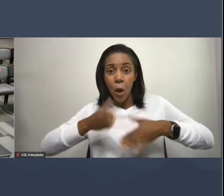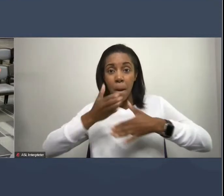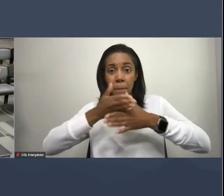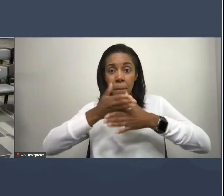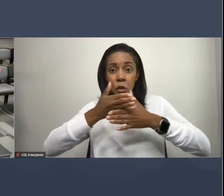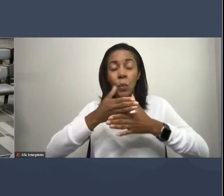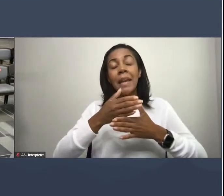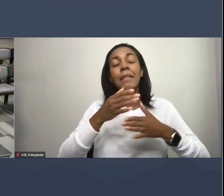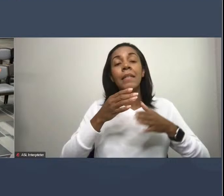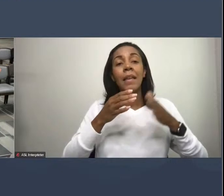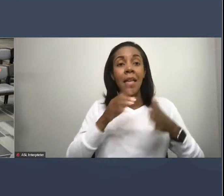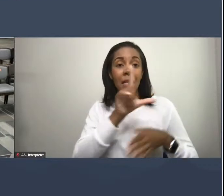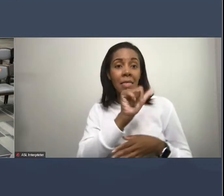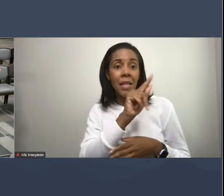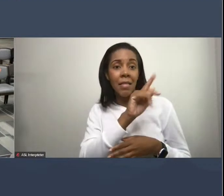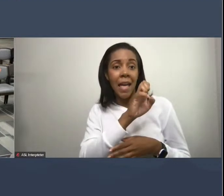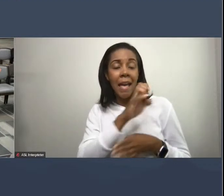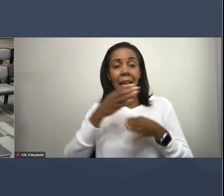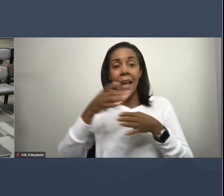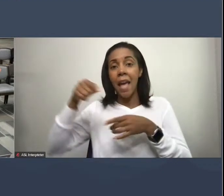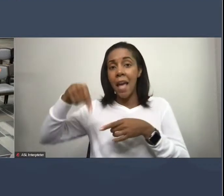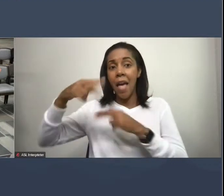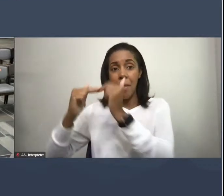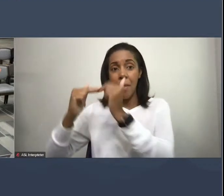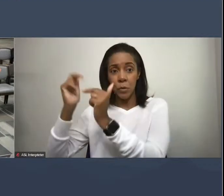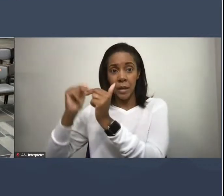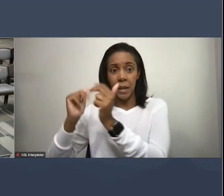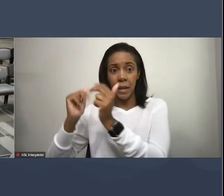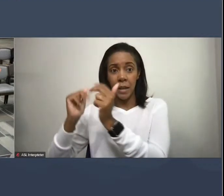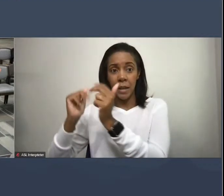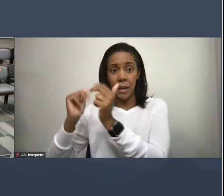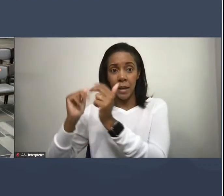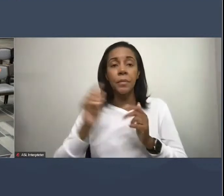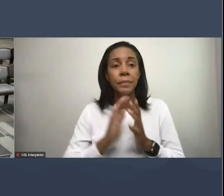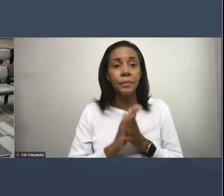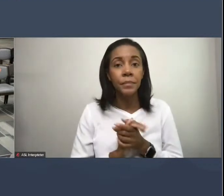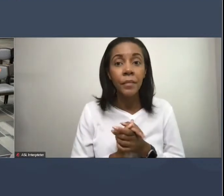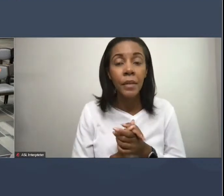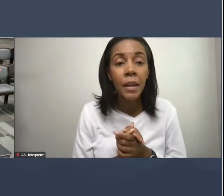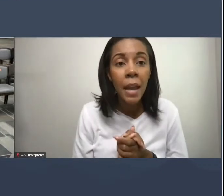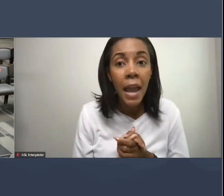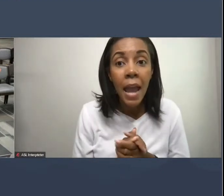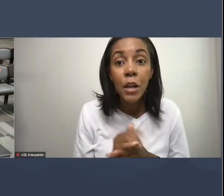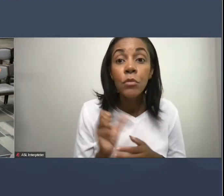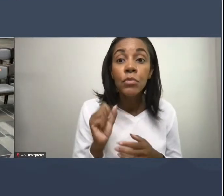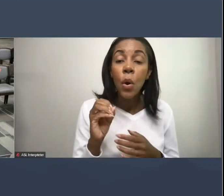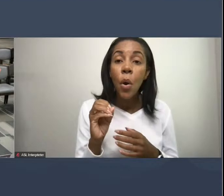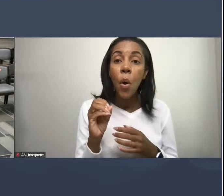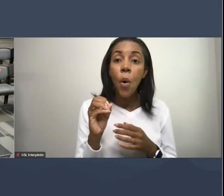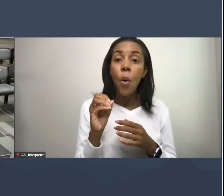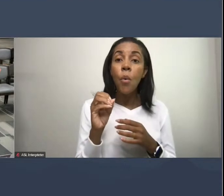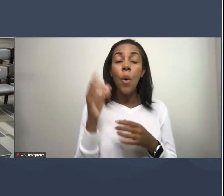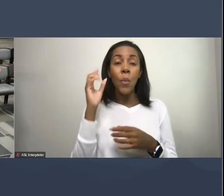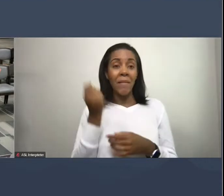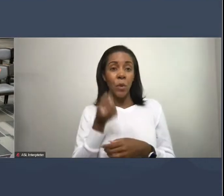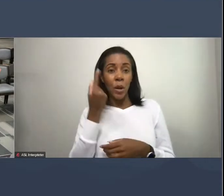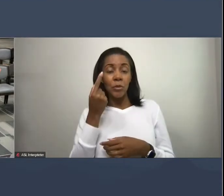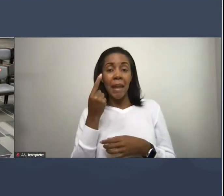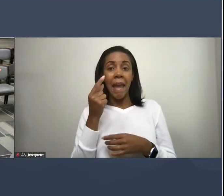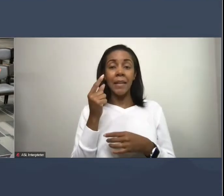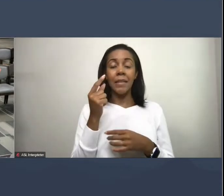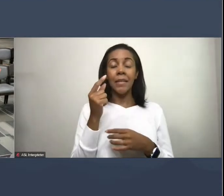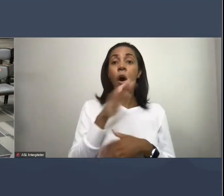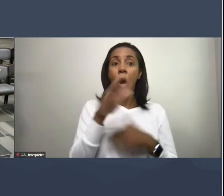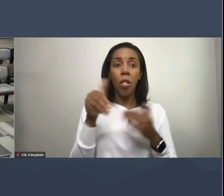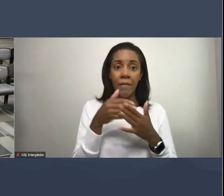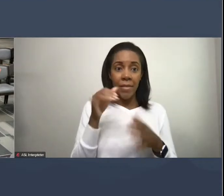Lake and our ash facility, right? And so as part of that CCR rule, is understanding the stability of all that and making sure all that